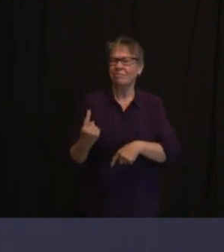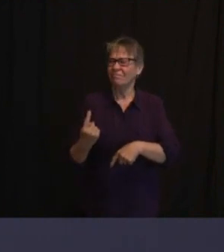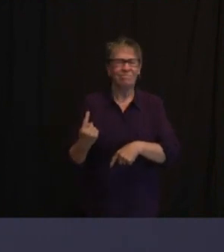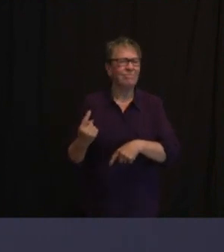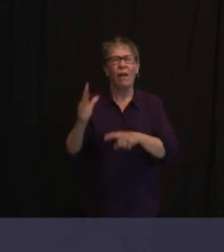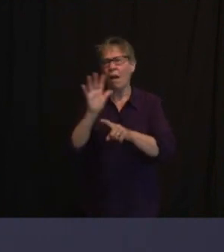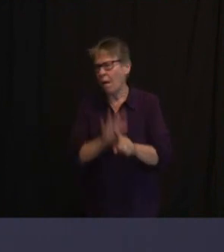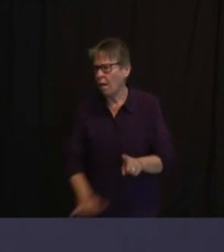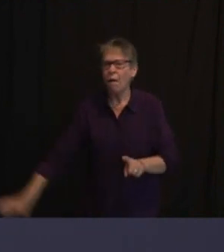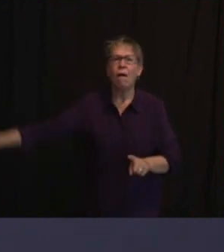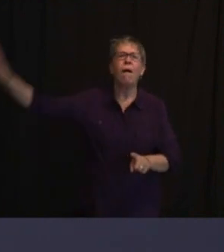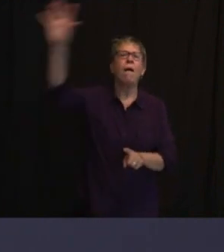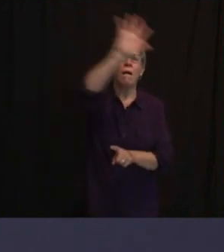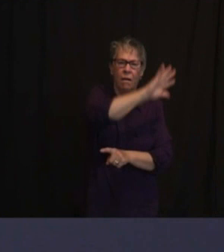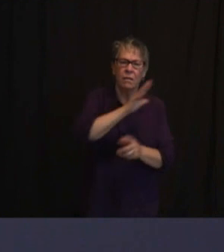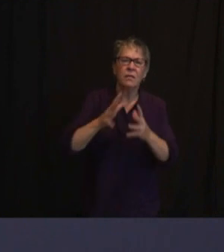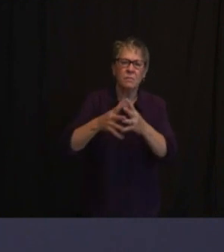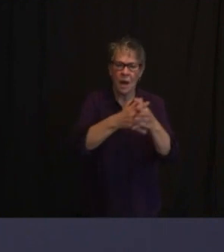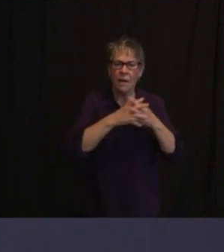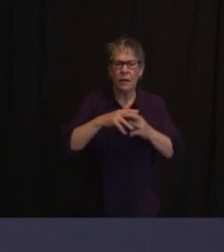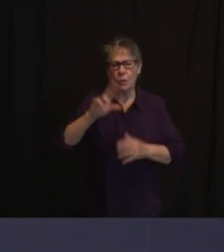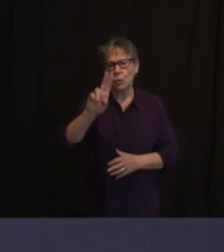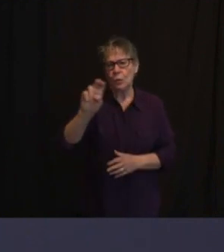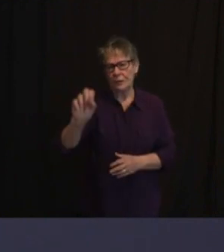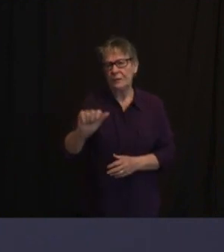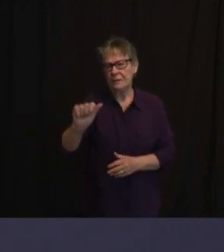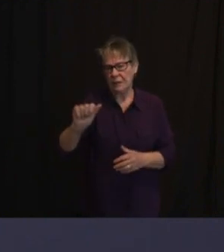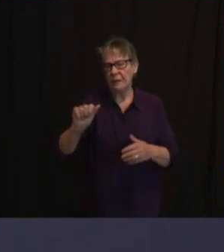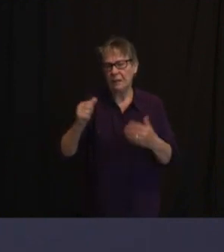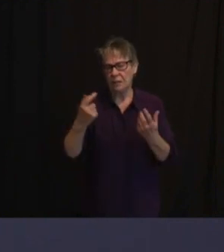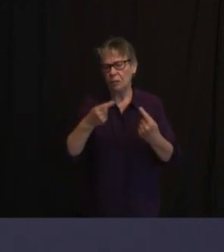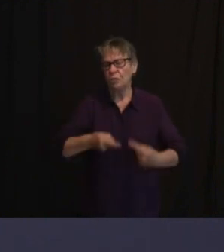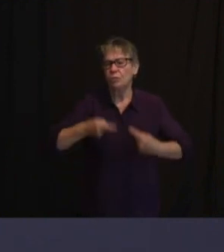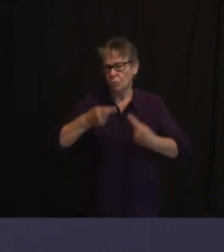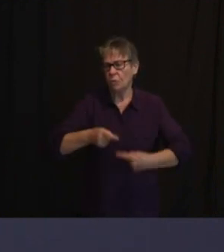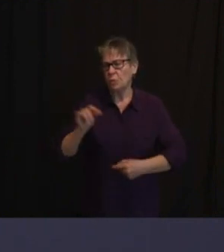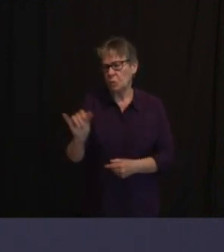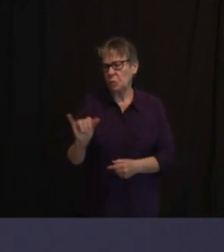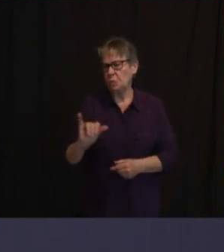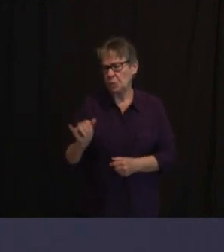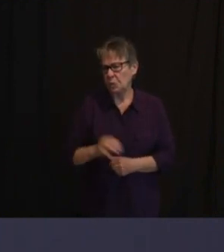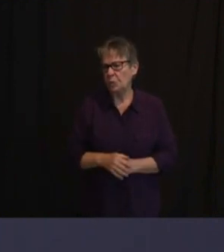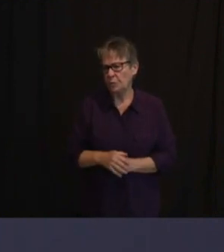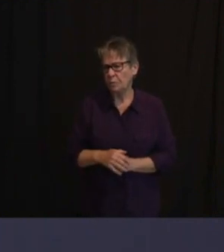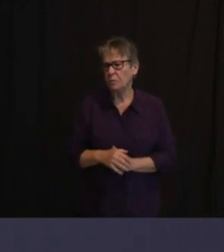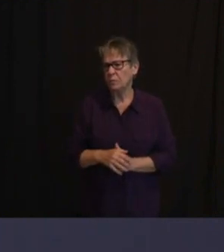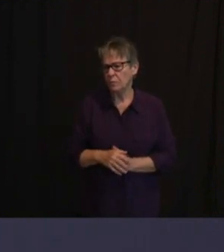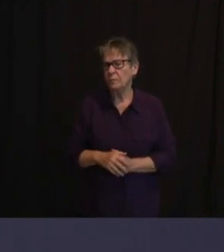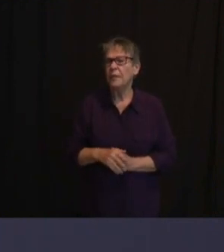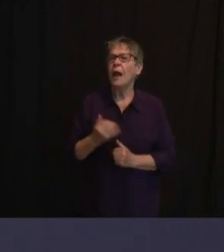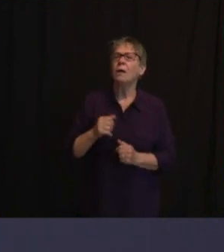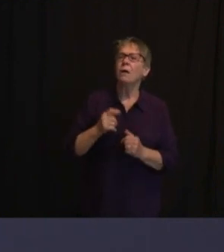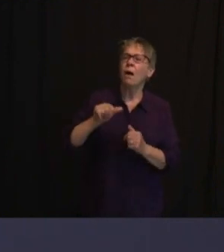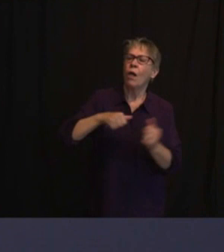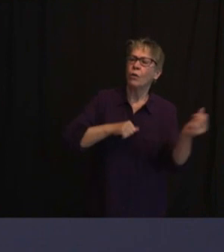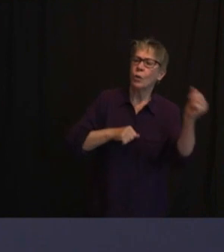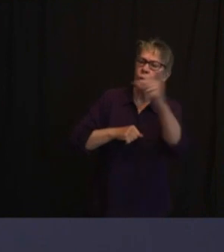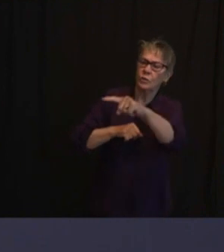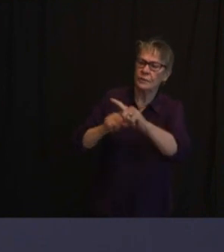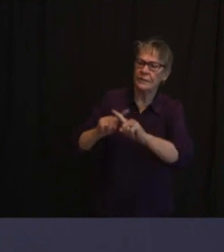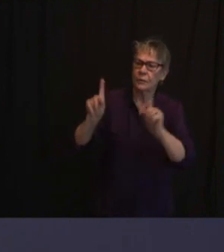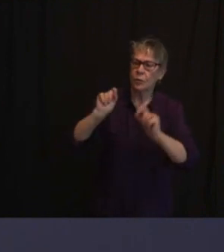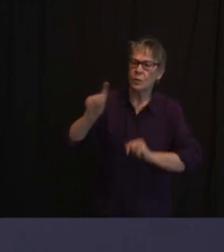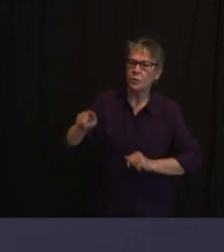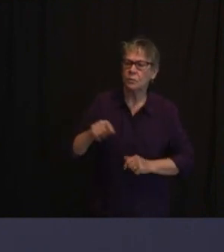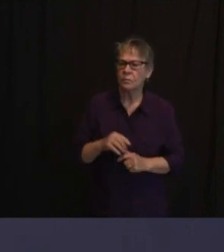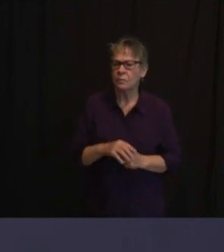Hi, Governor. Could you guys give us a little more of an explanation regarding this expert panel that's